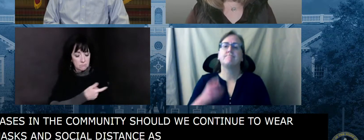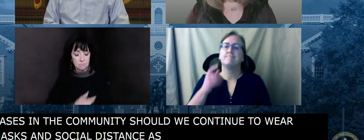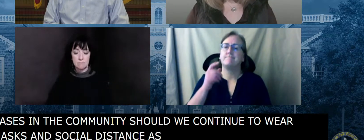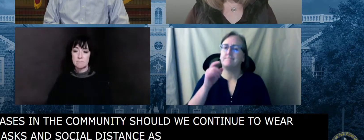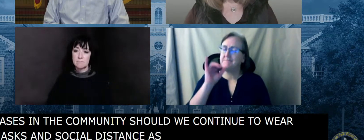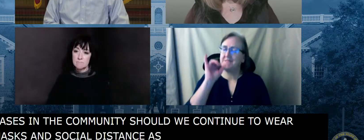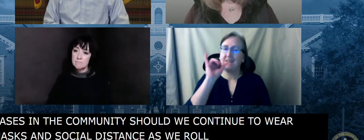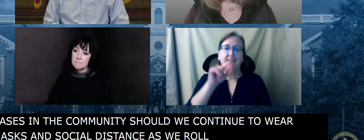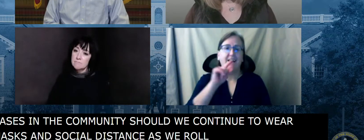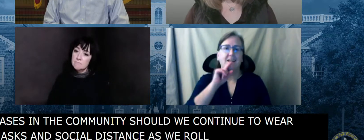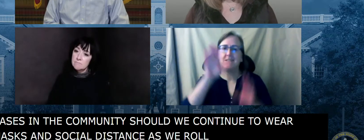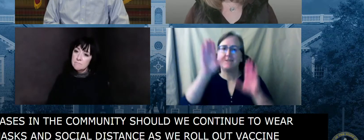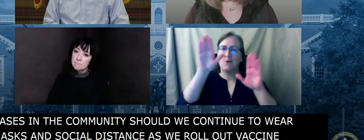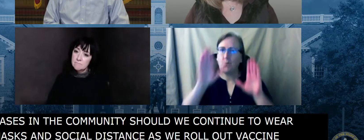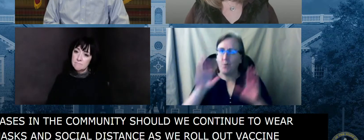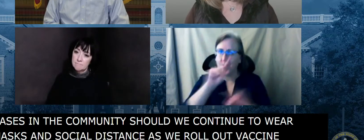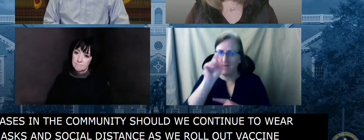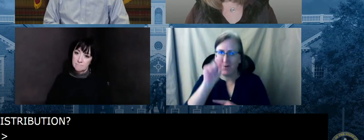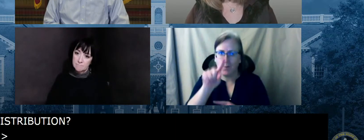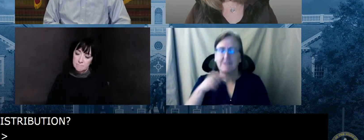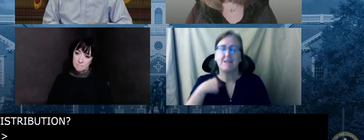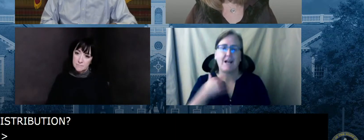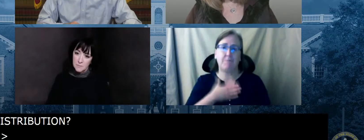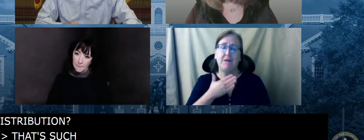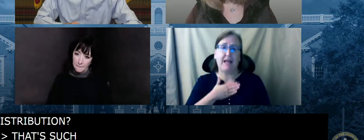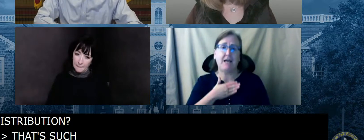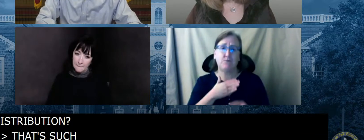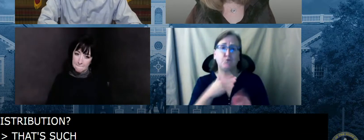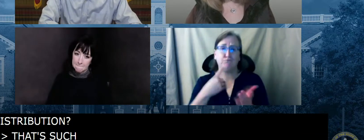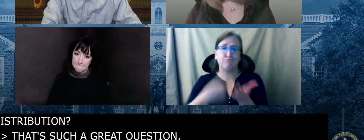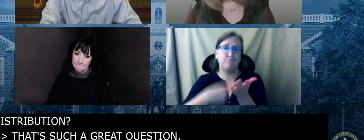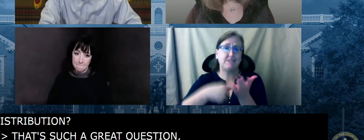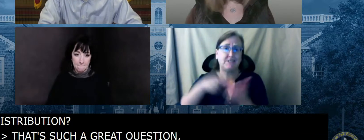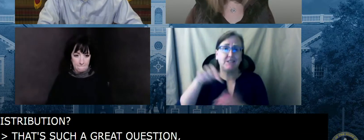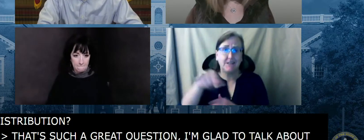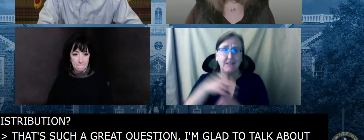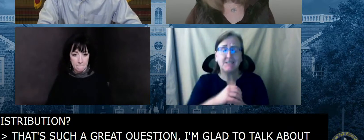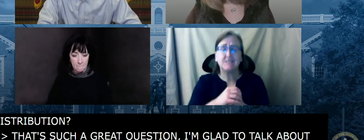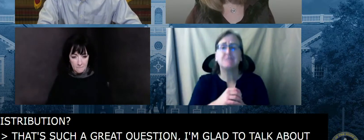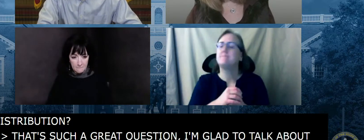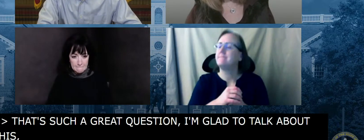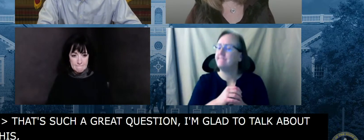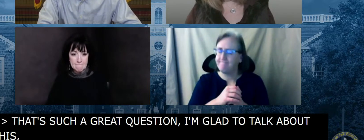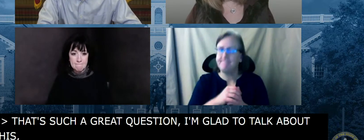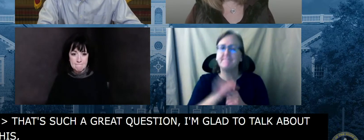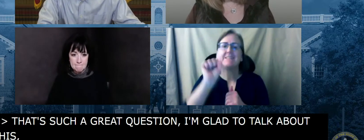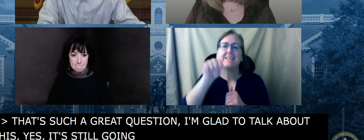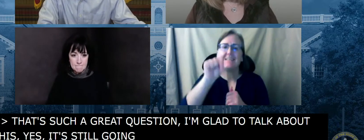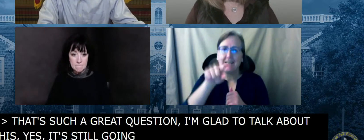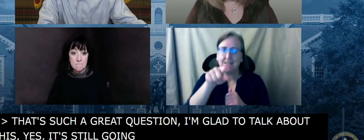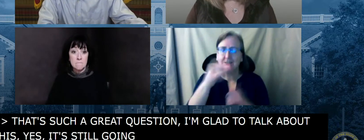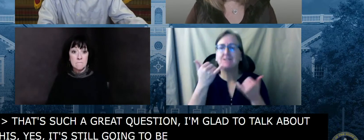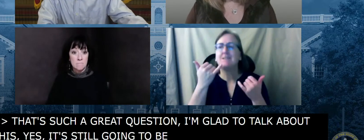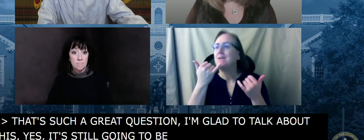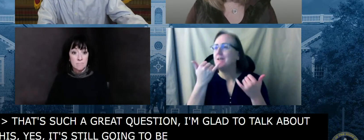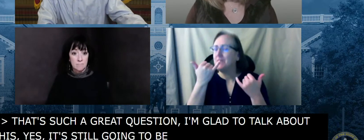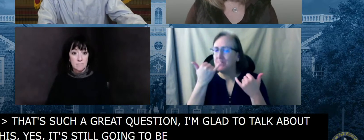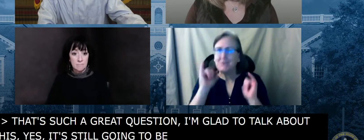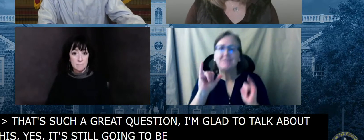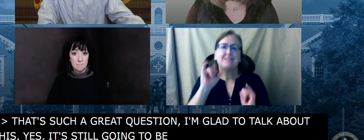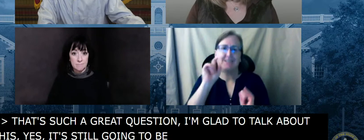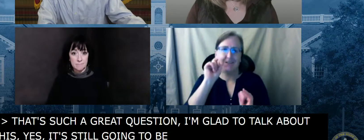And I'm really glad to get to talk about this because yes, it is still going to be quite a long time before